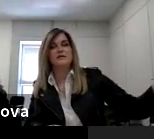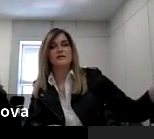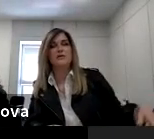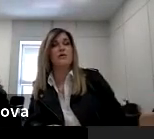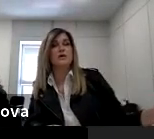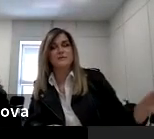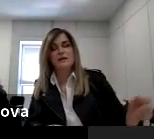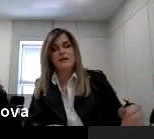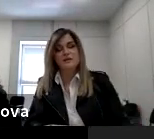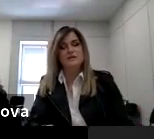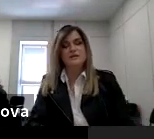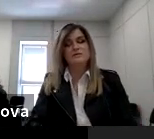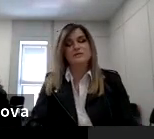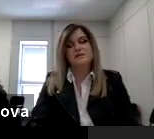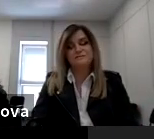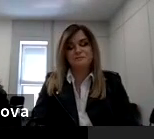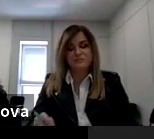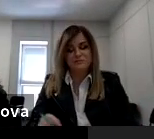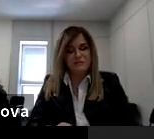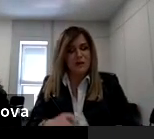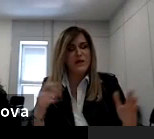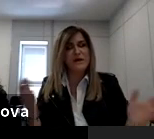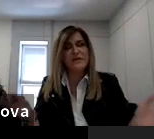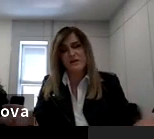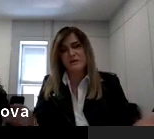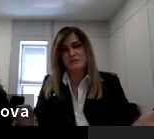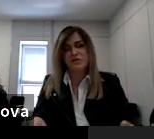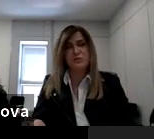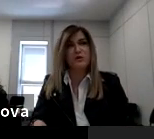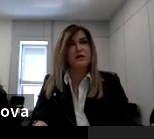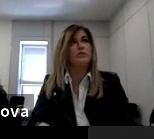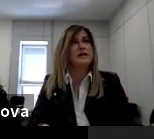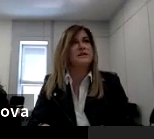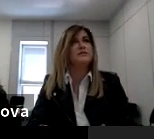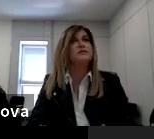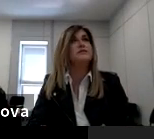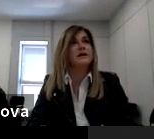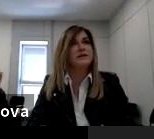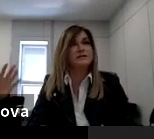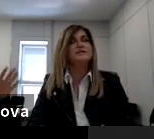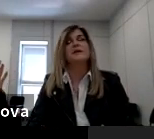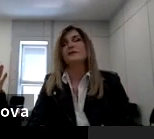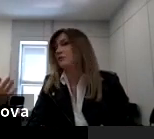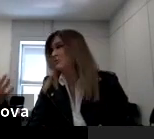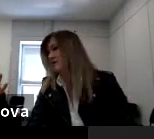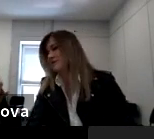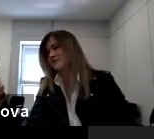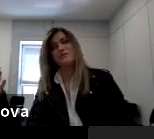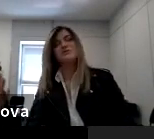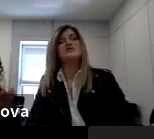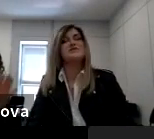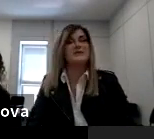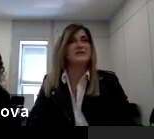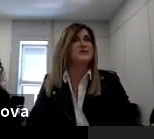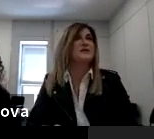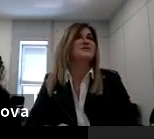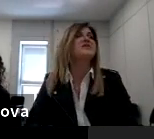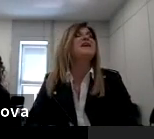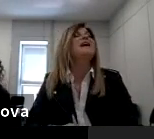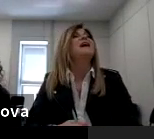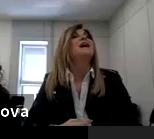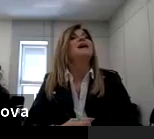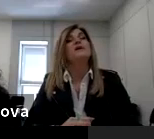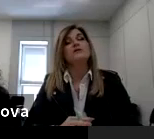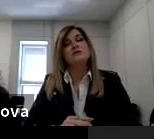this, column. So we are thinking much more complex approach. Complex approach. Yes. Thank you so